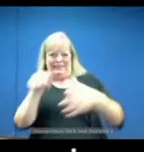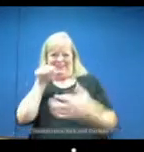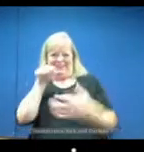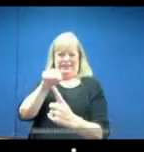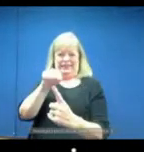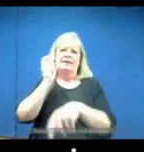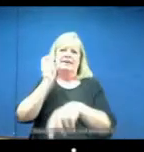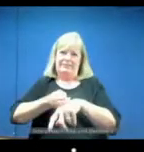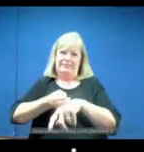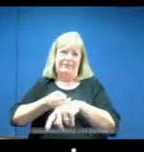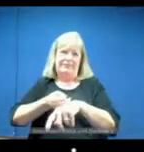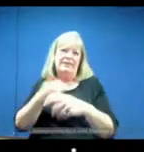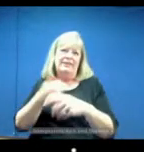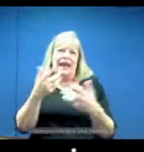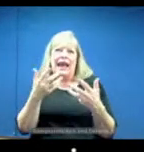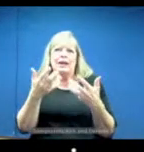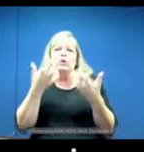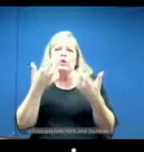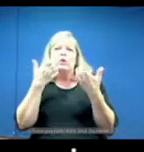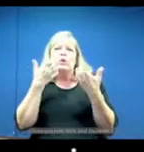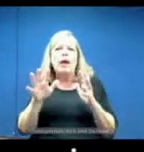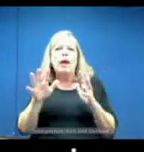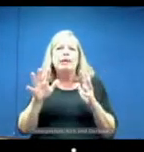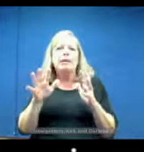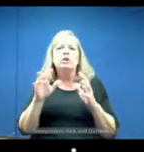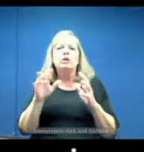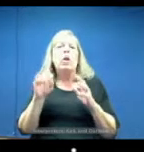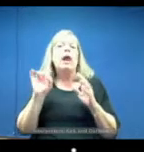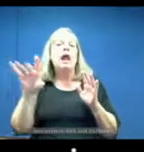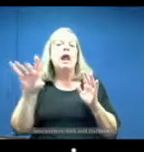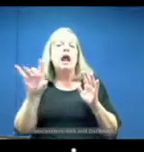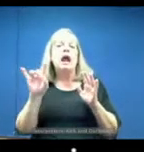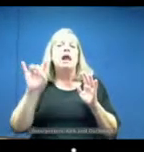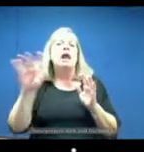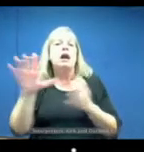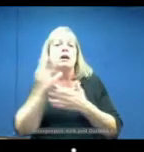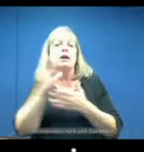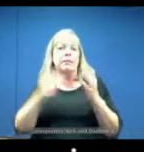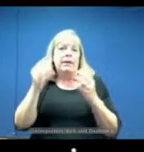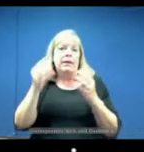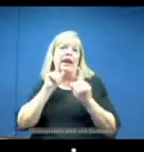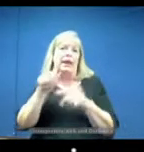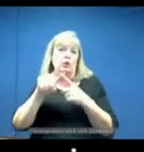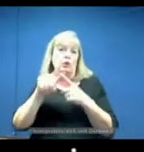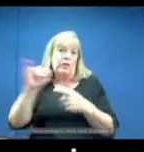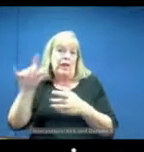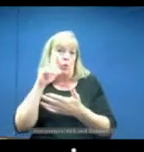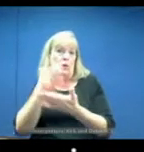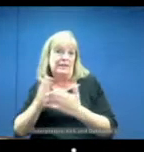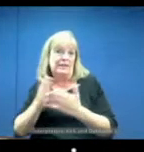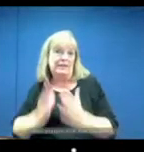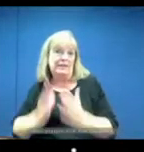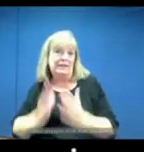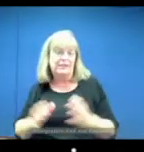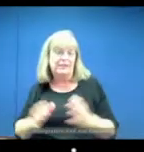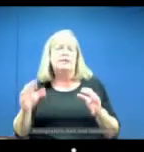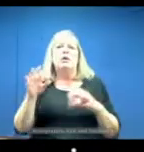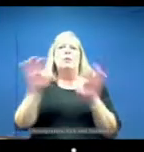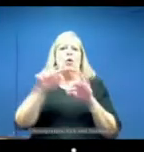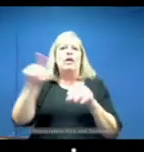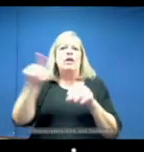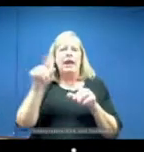You don't want to be suggesting answers to the witness. You want to make sure that they're able to choose from among